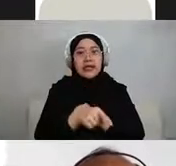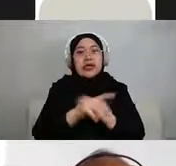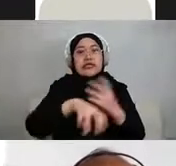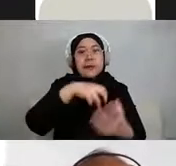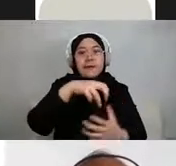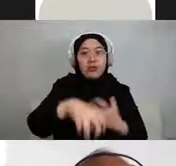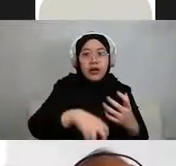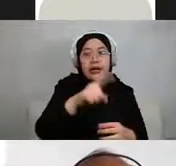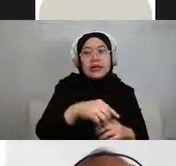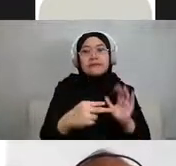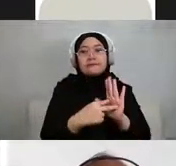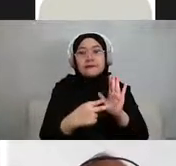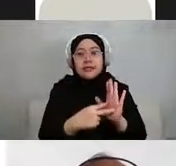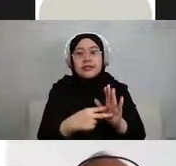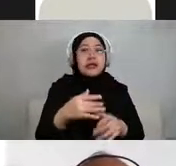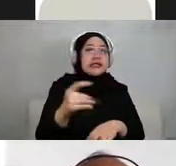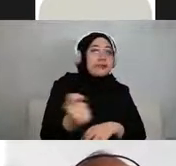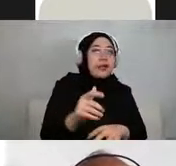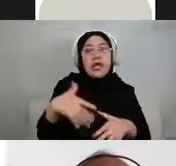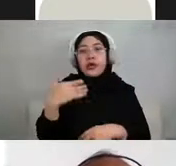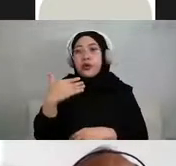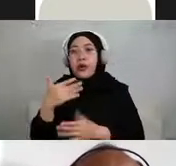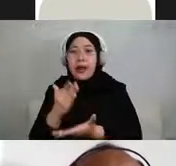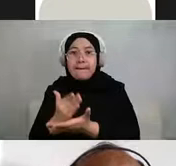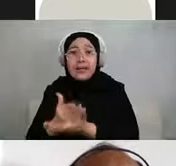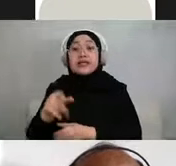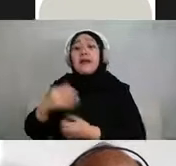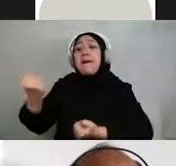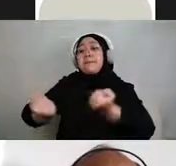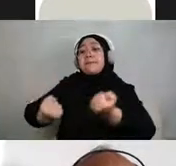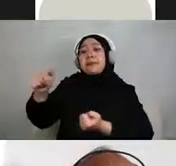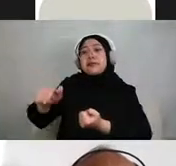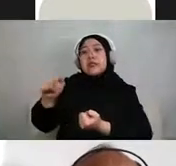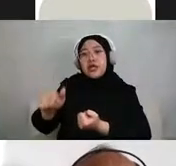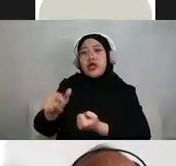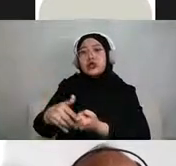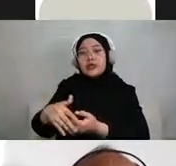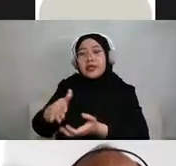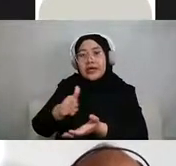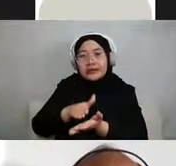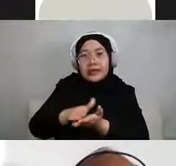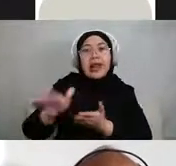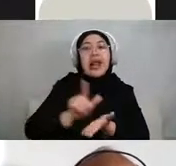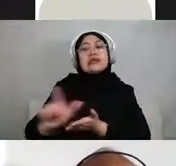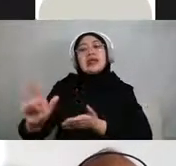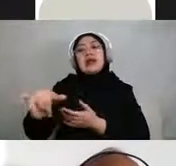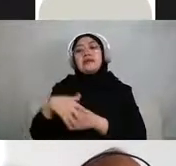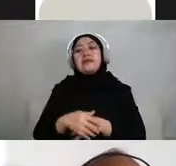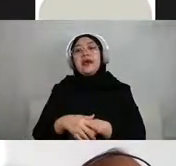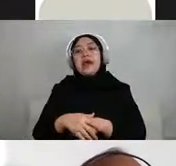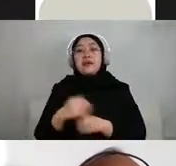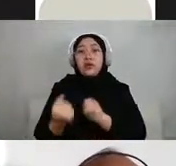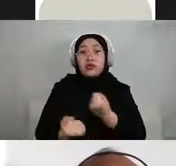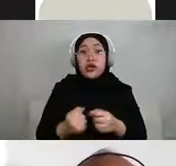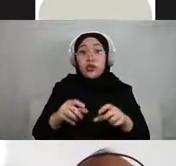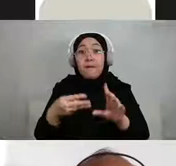to have the bus body weight is there, and if we increase the battery size to get the range, to increase the range, then we will compromise